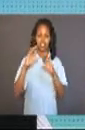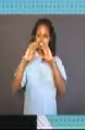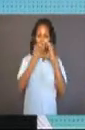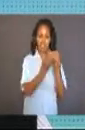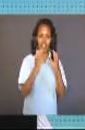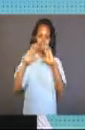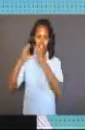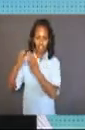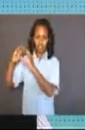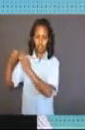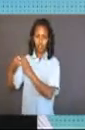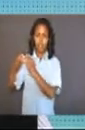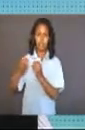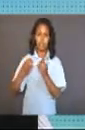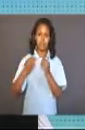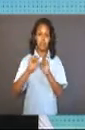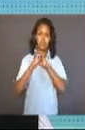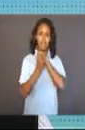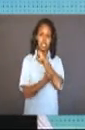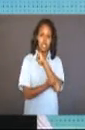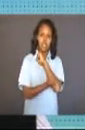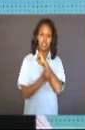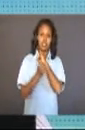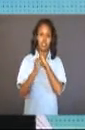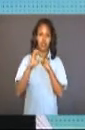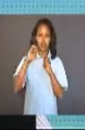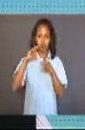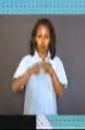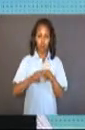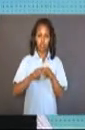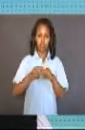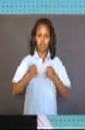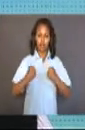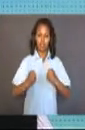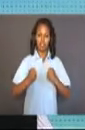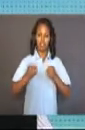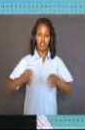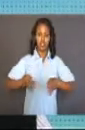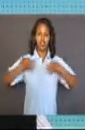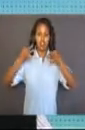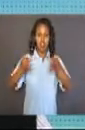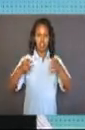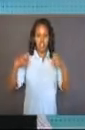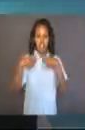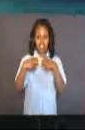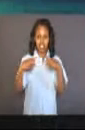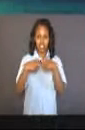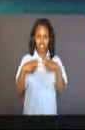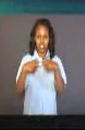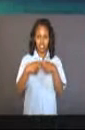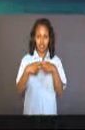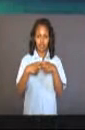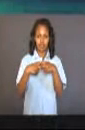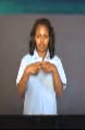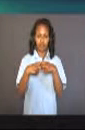classes based on their ability to conduct electricity.